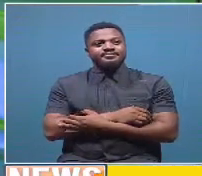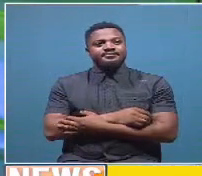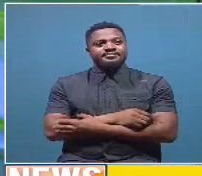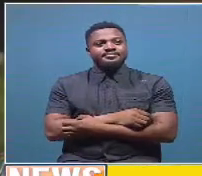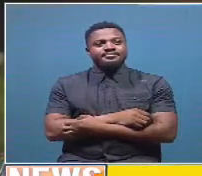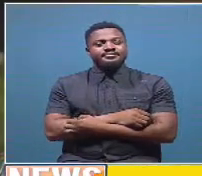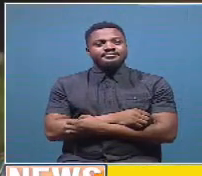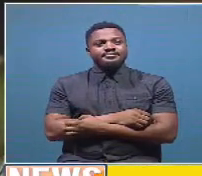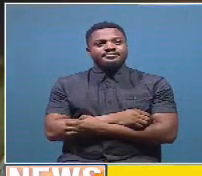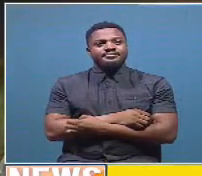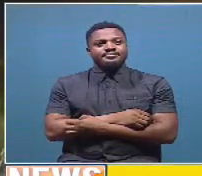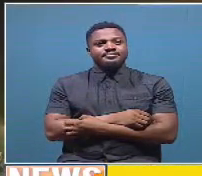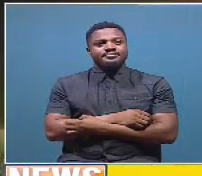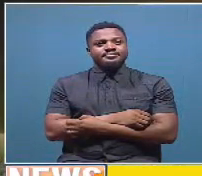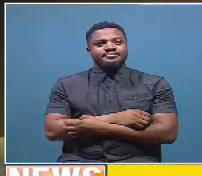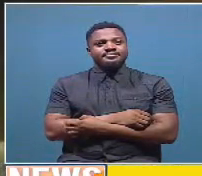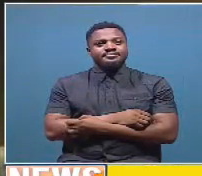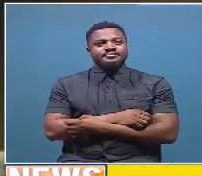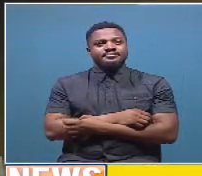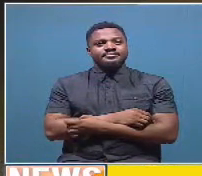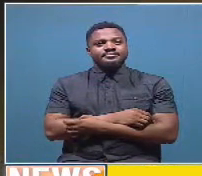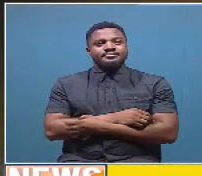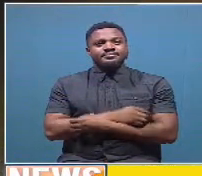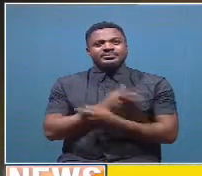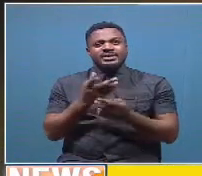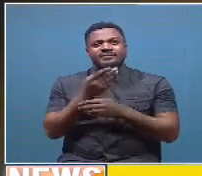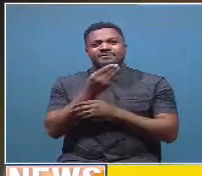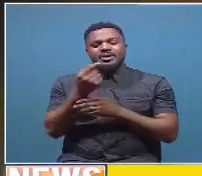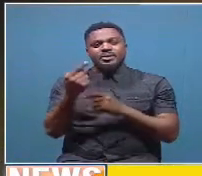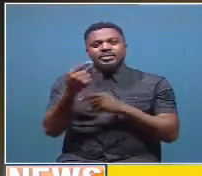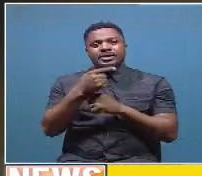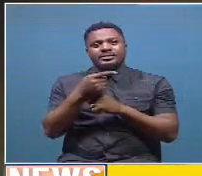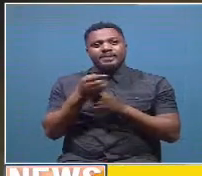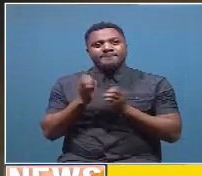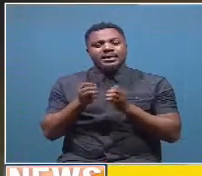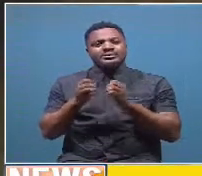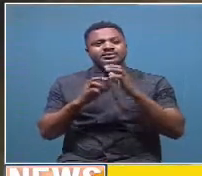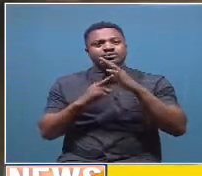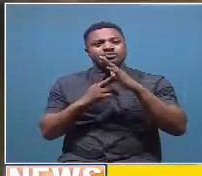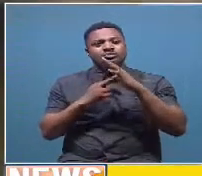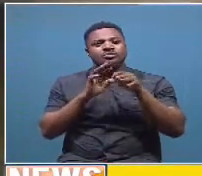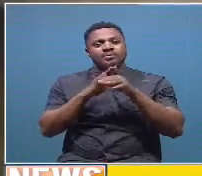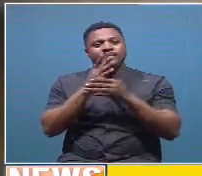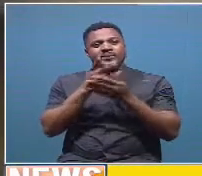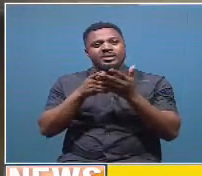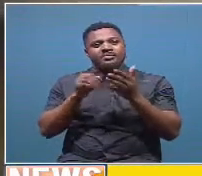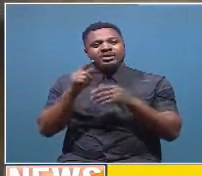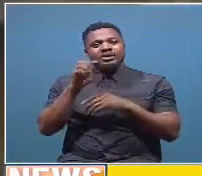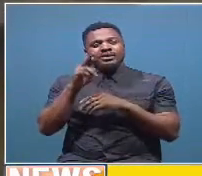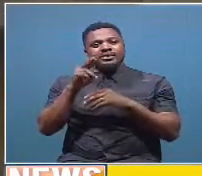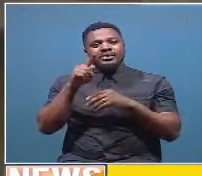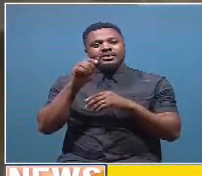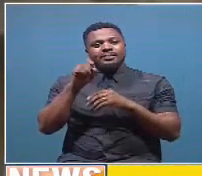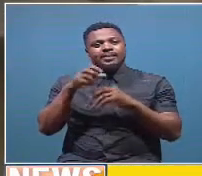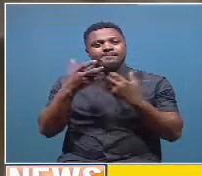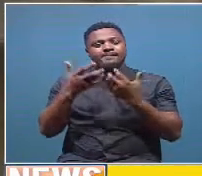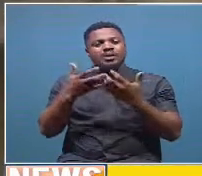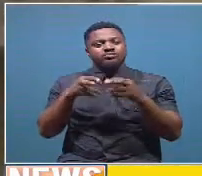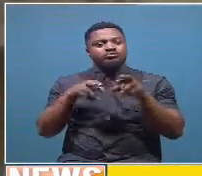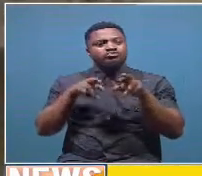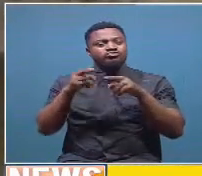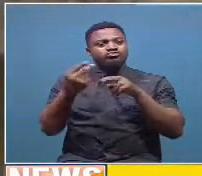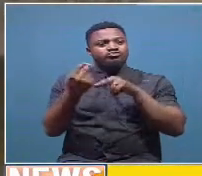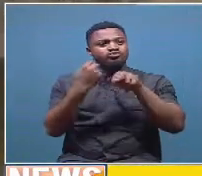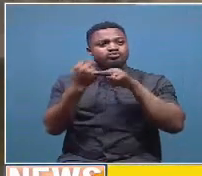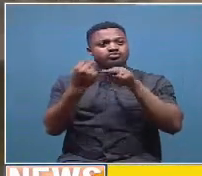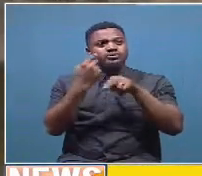Reports. It's been a few days of emergency repairs on portions of the Accra-Tema motorway,